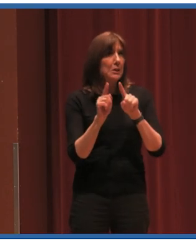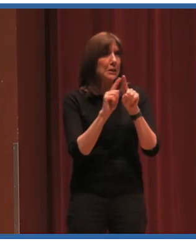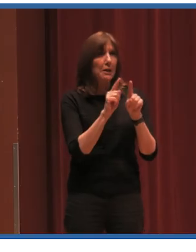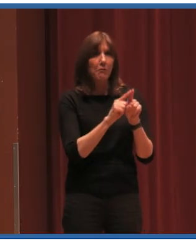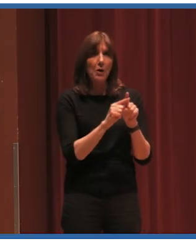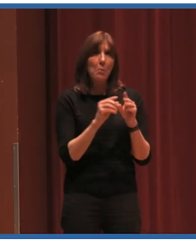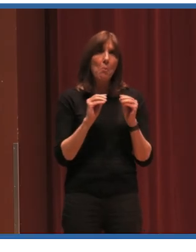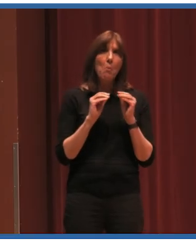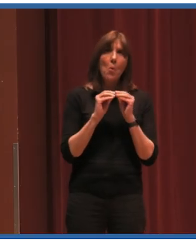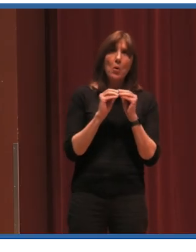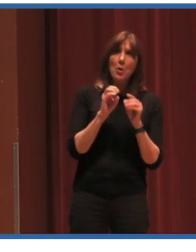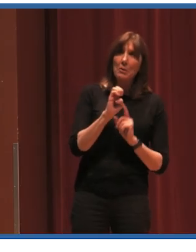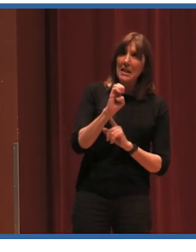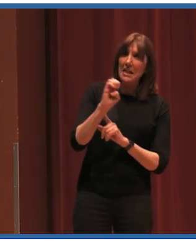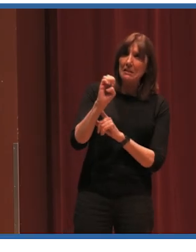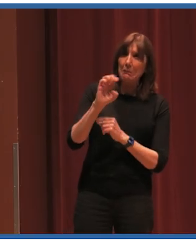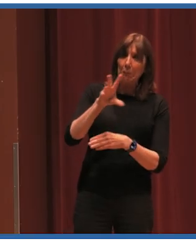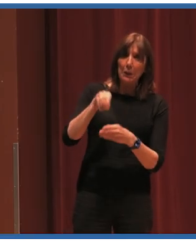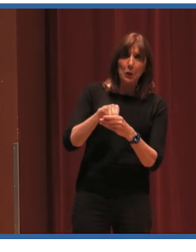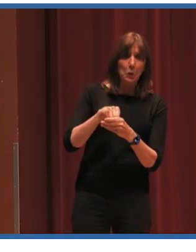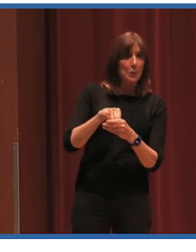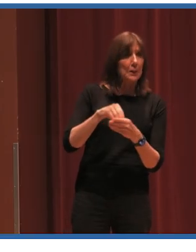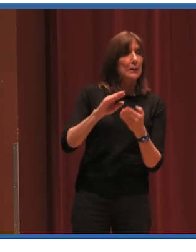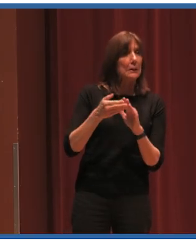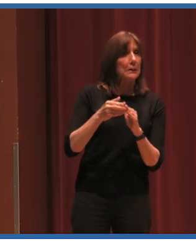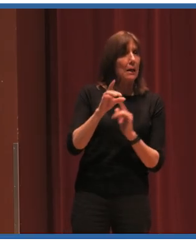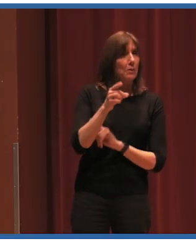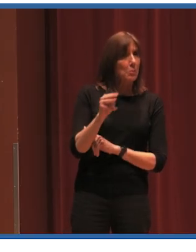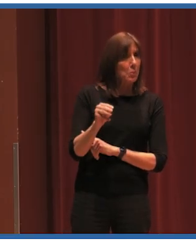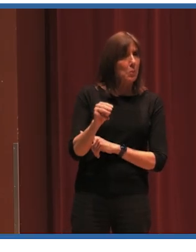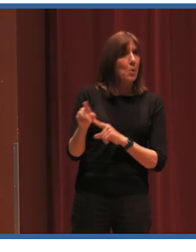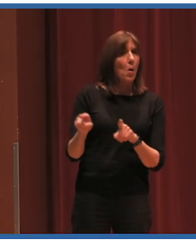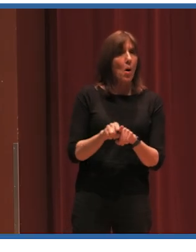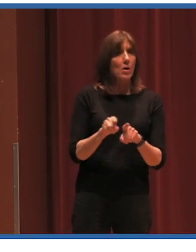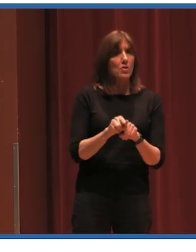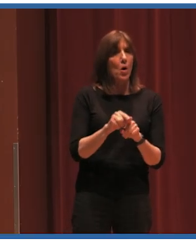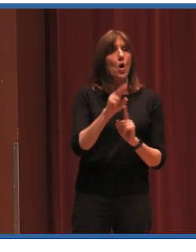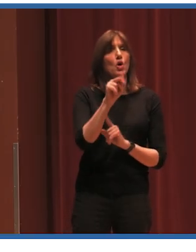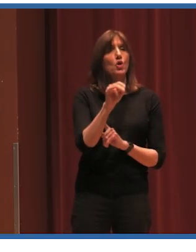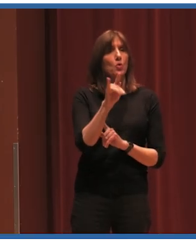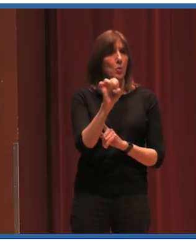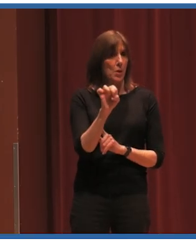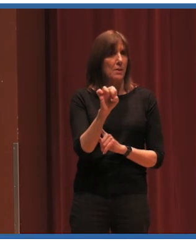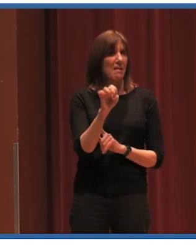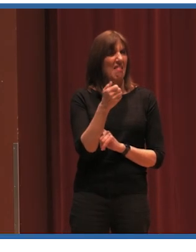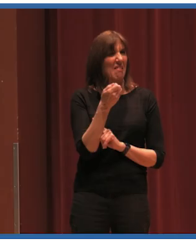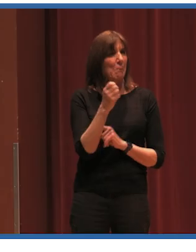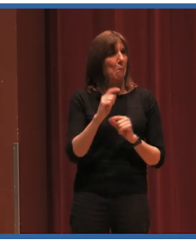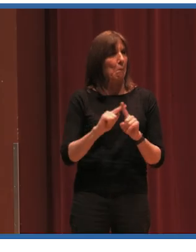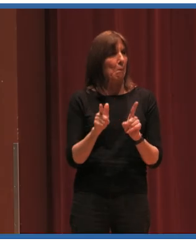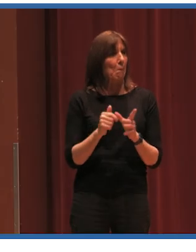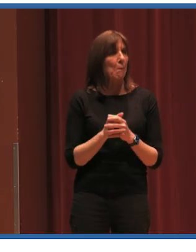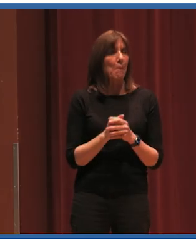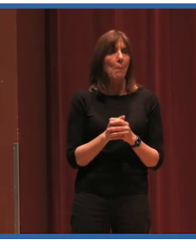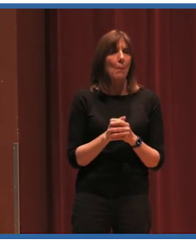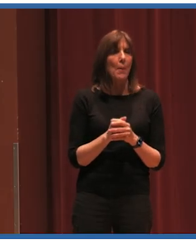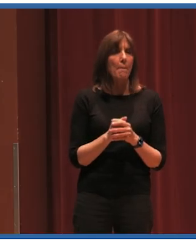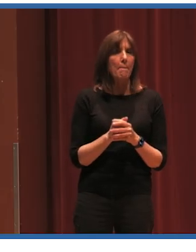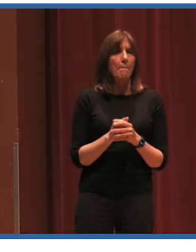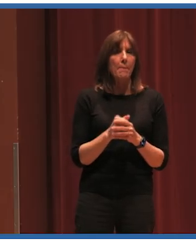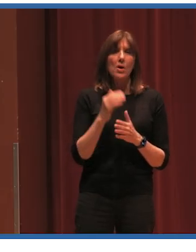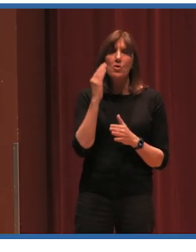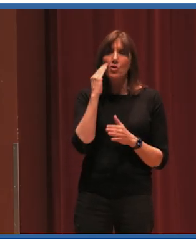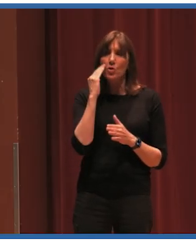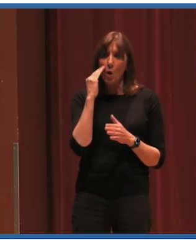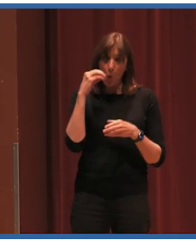part, including downtown Des Moines. And then endometrial, a little bit different. So you can see, even